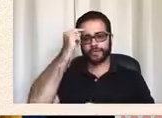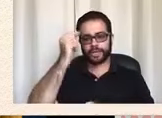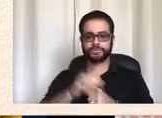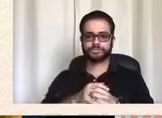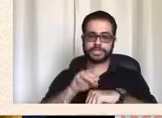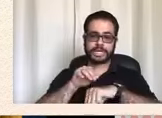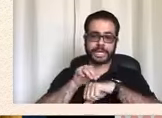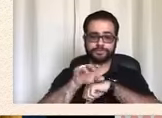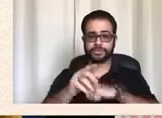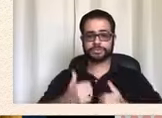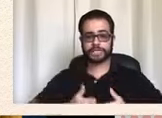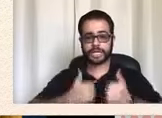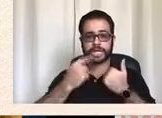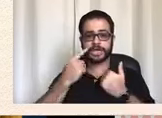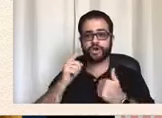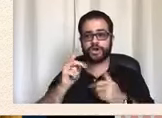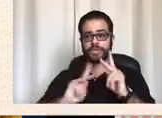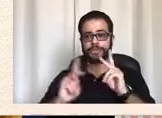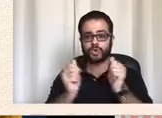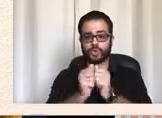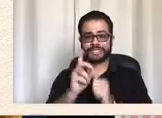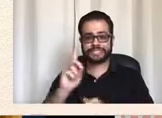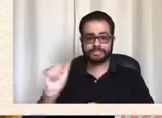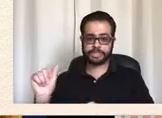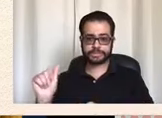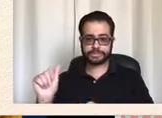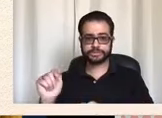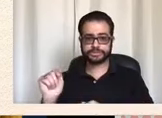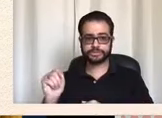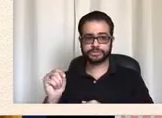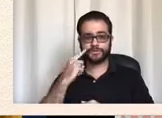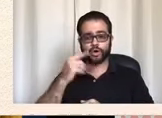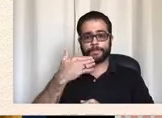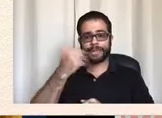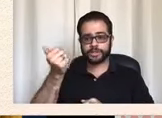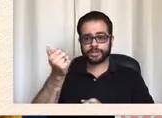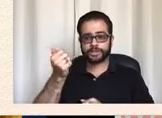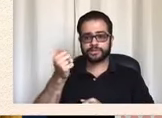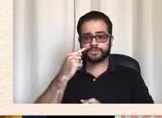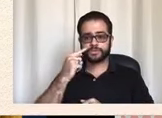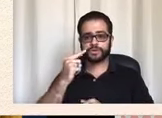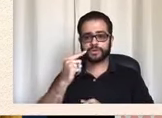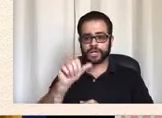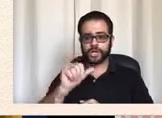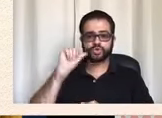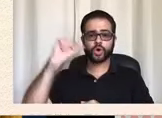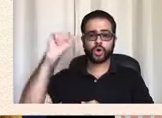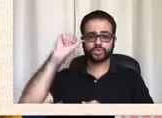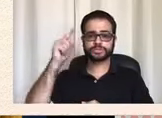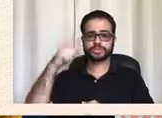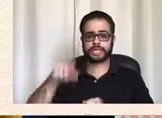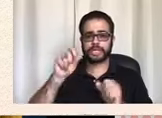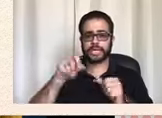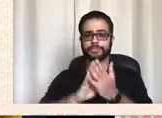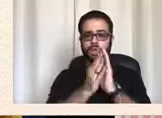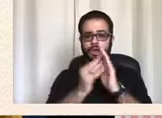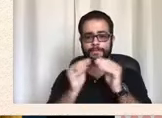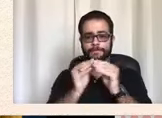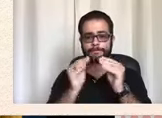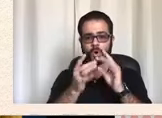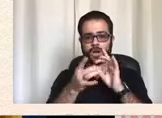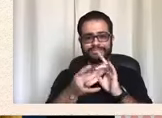people with disabilities for the better, so that as adults they can be more engaged with all of us, so that it's